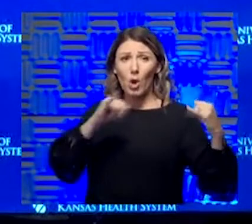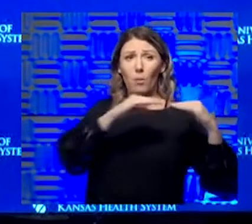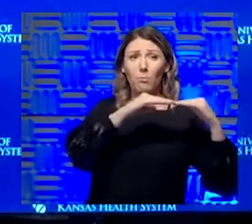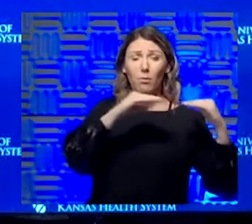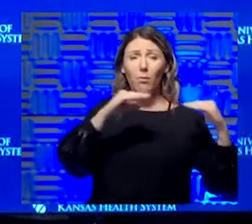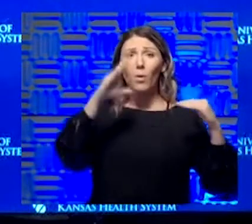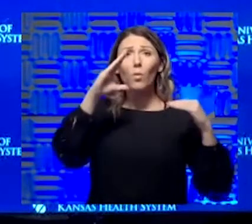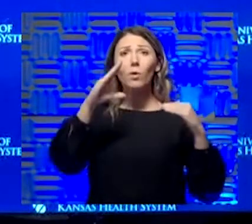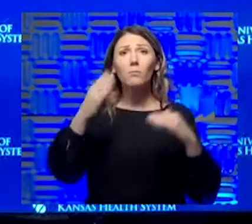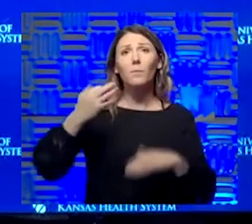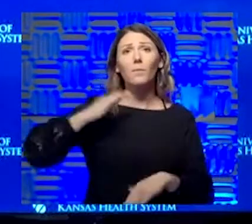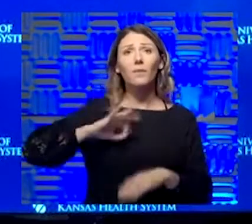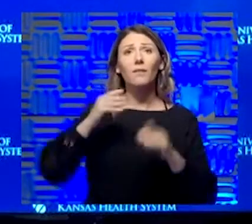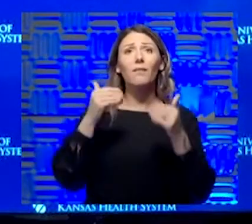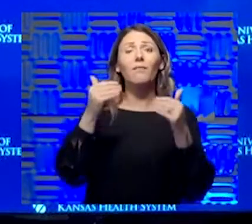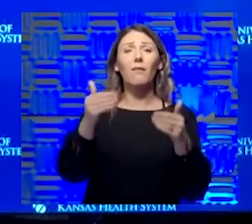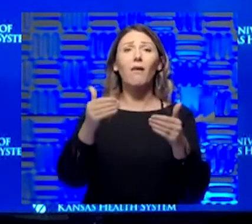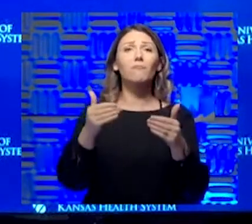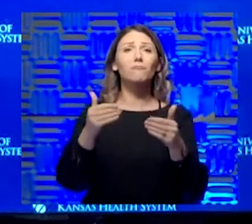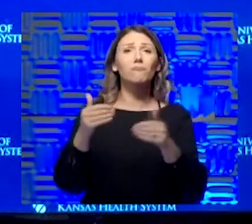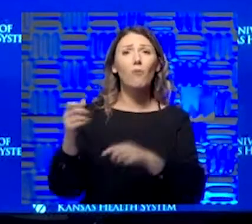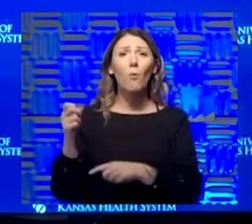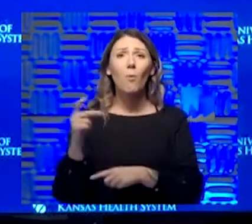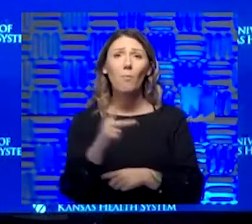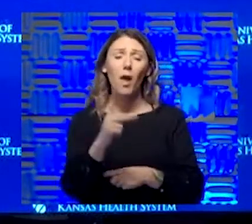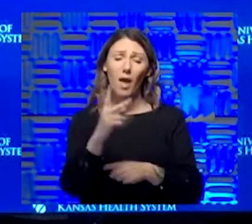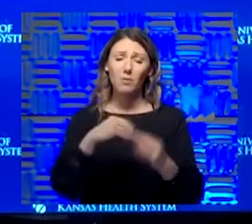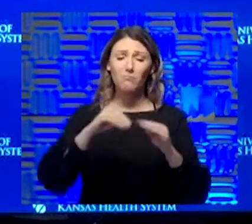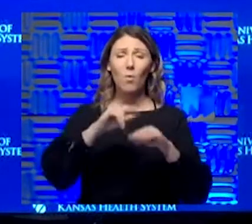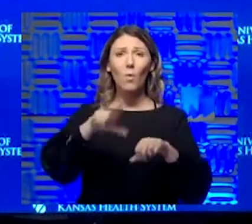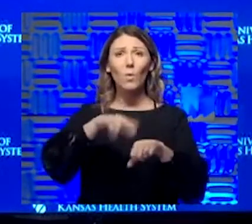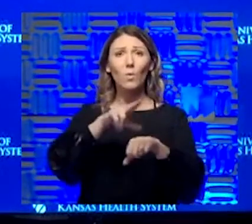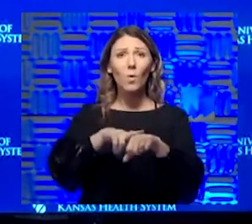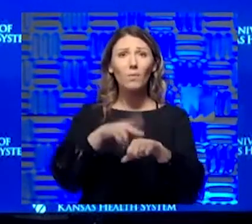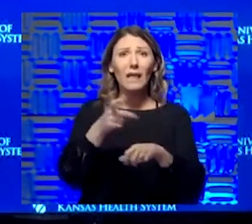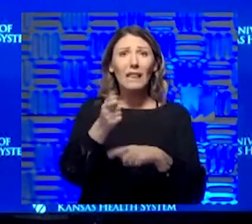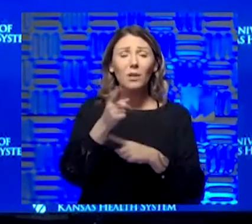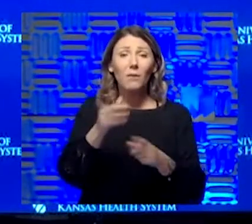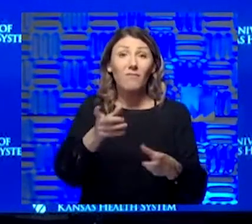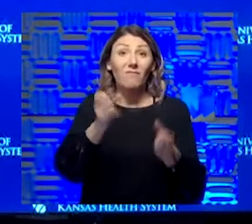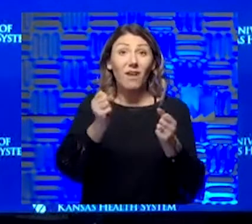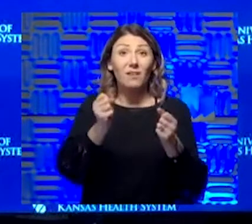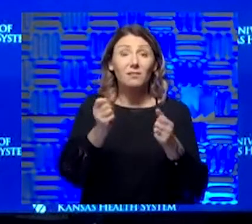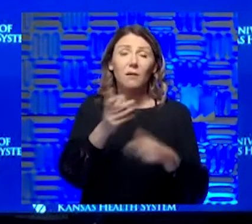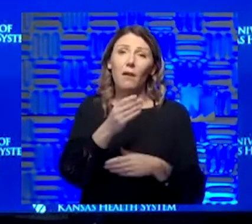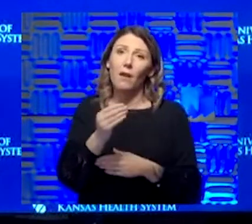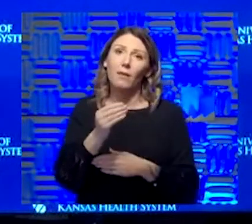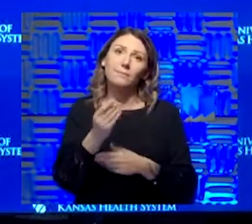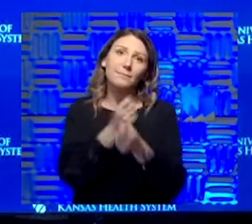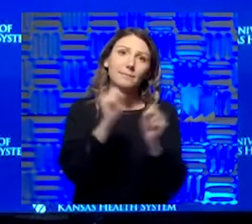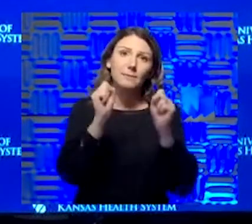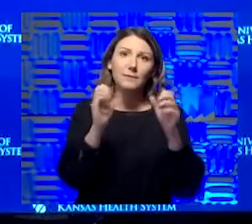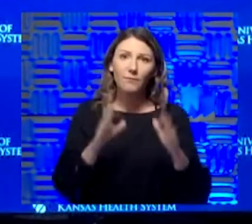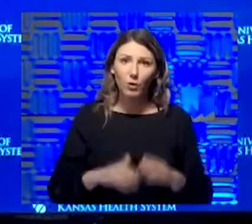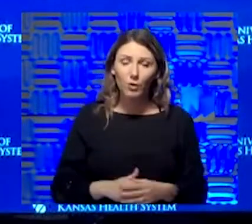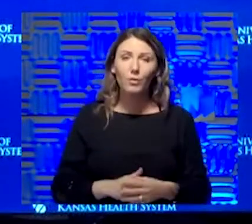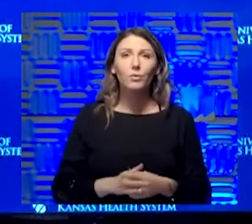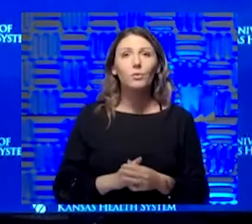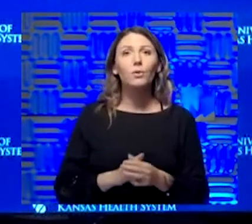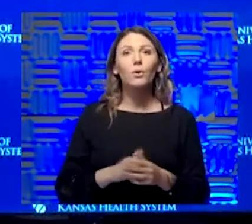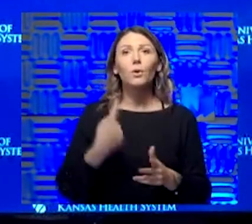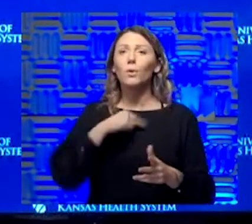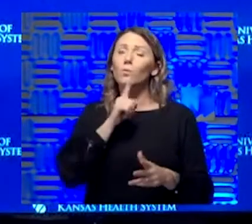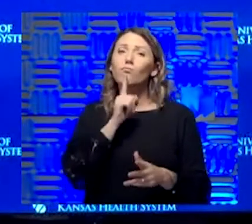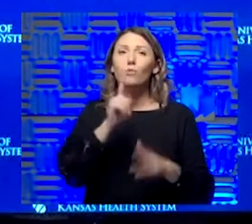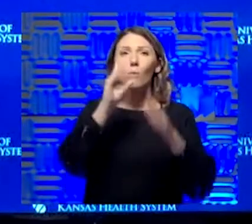benefits and allow us to get back to some more semblance of normal a little bit faster and certainly a lot safer. And so we really hope